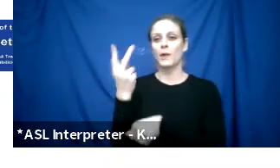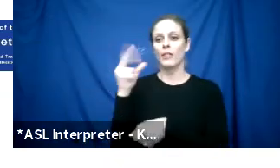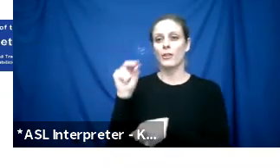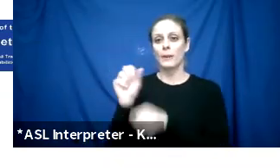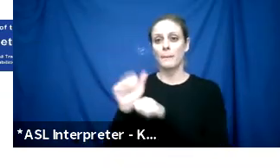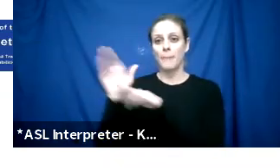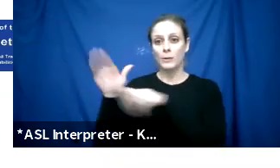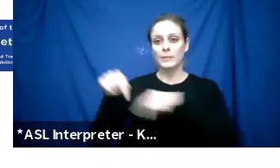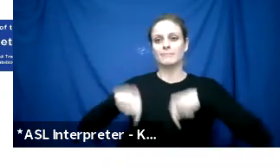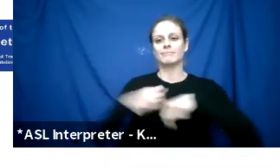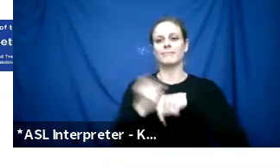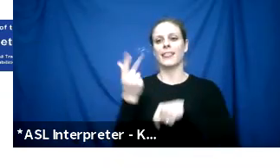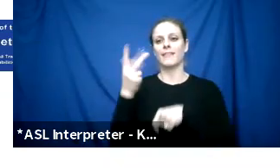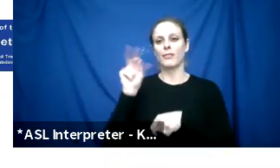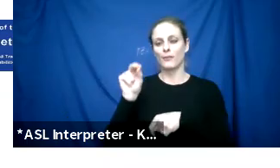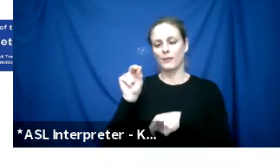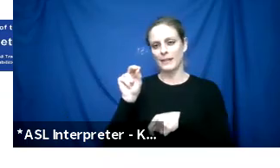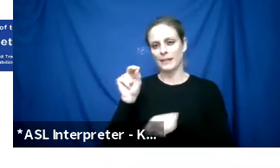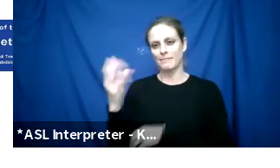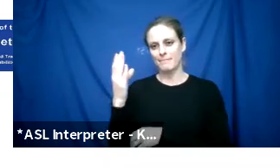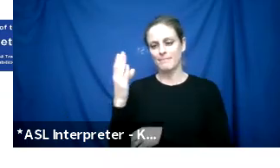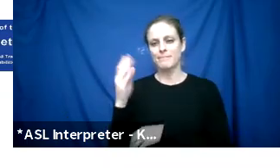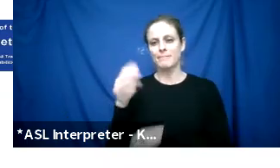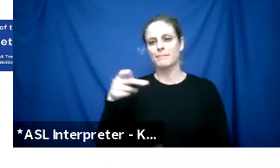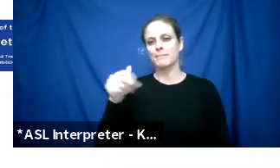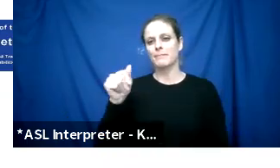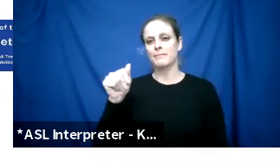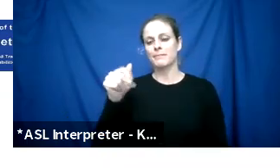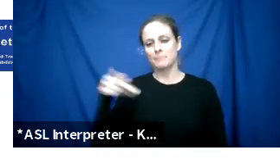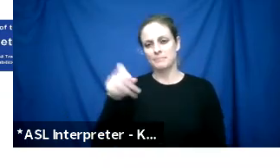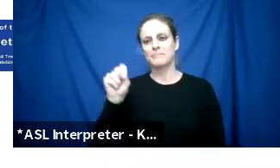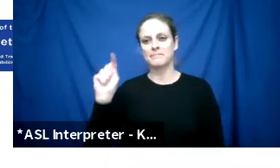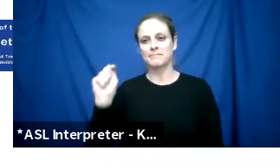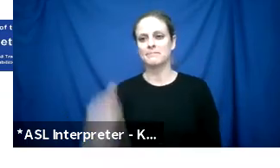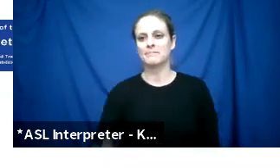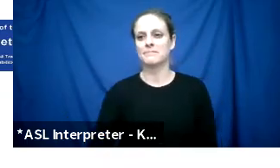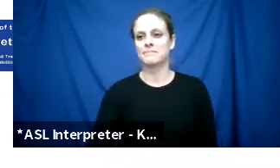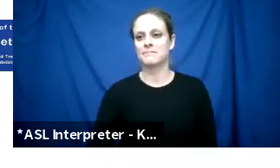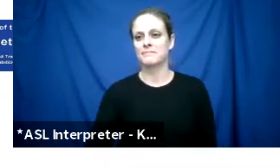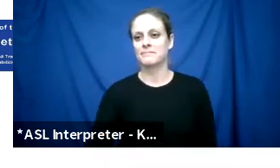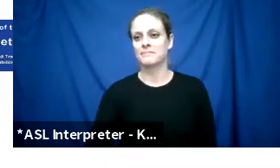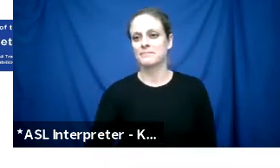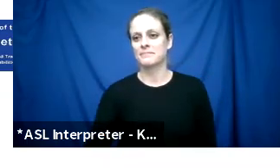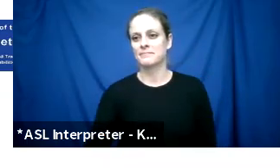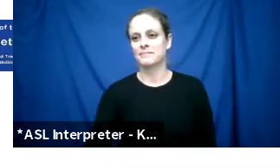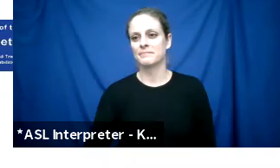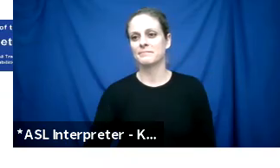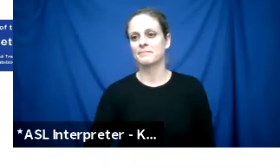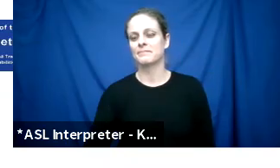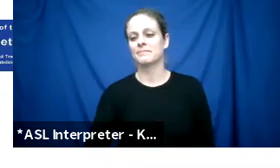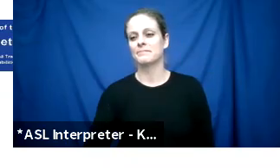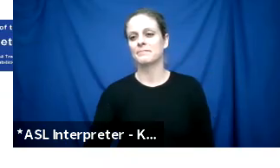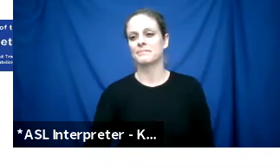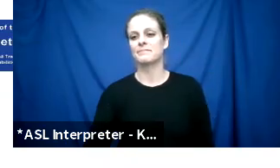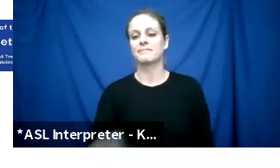and 11:30 a.m. Pacific time. By being here, you are on the list to receive notices